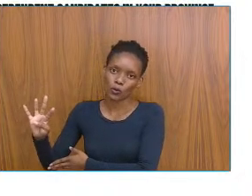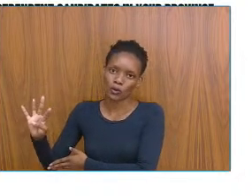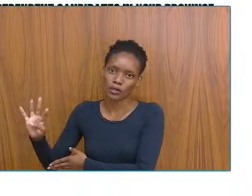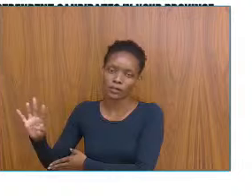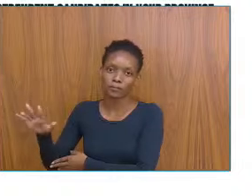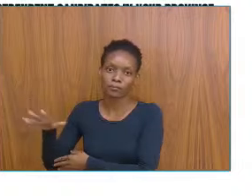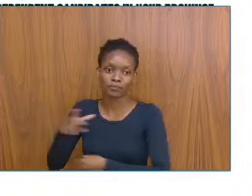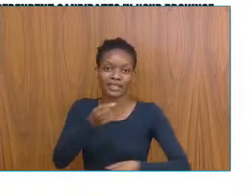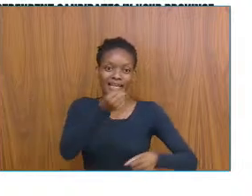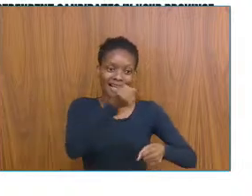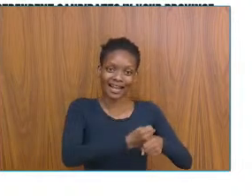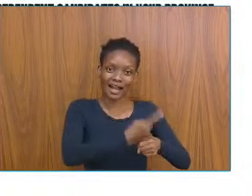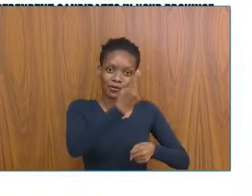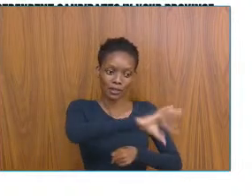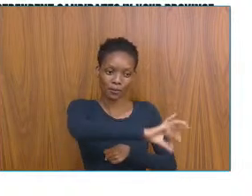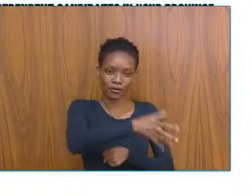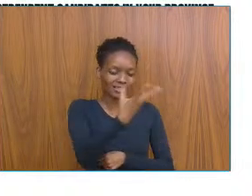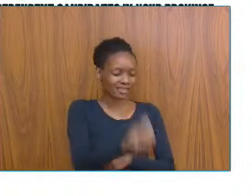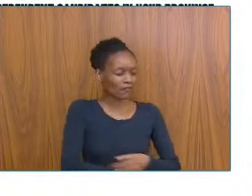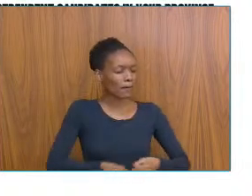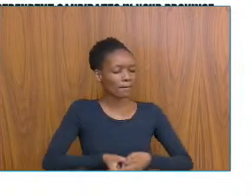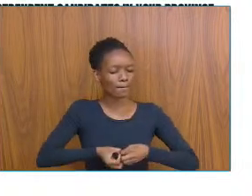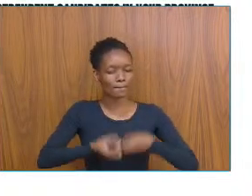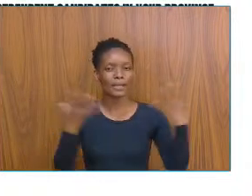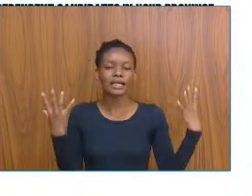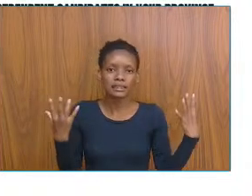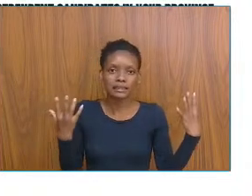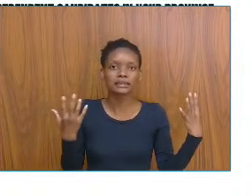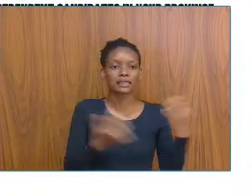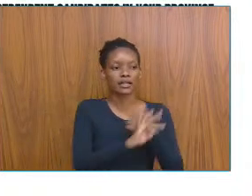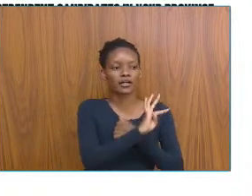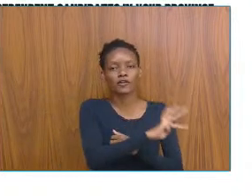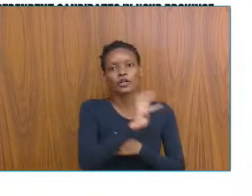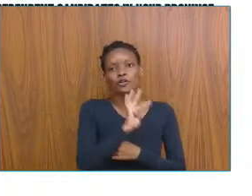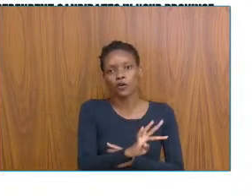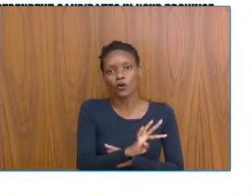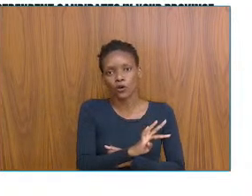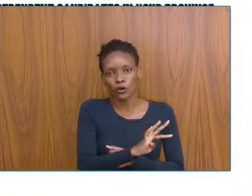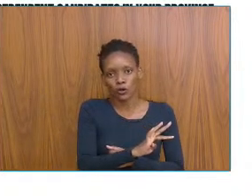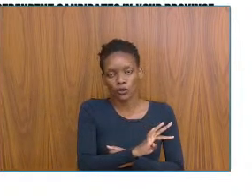44. Gauteng has the most contestants at 44.